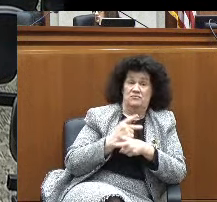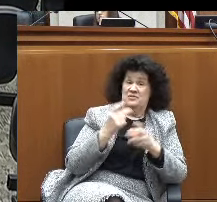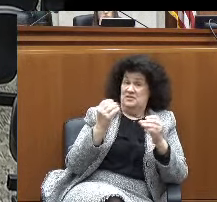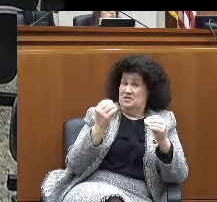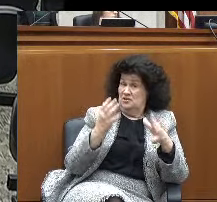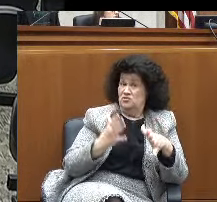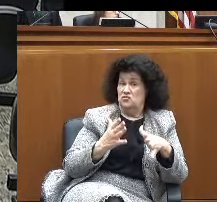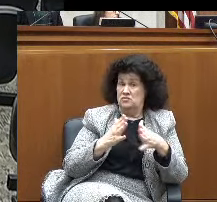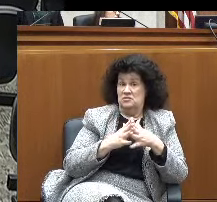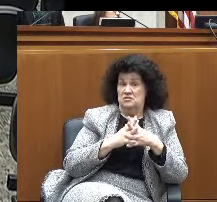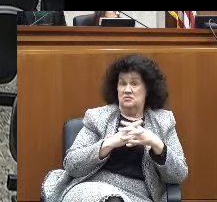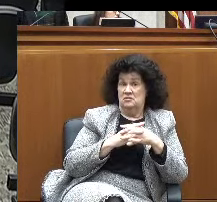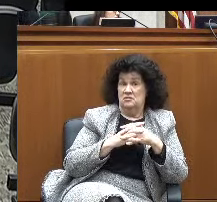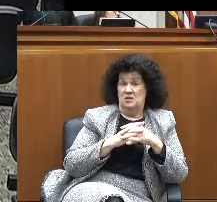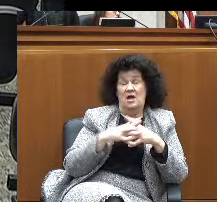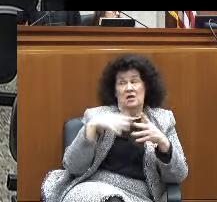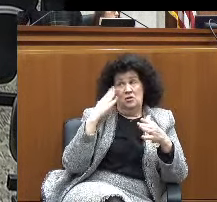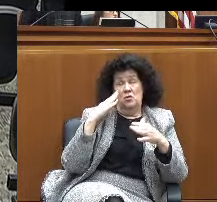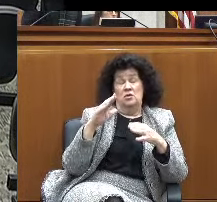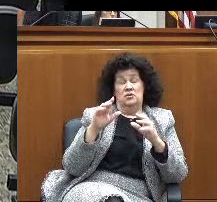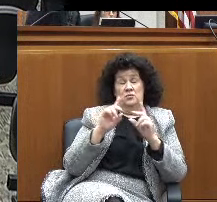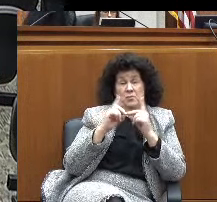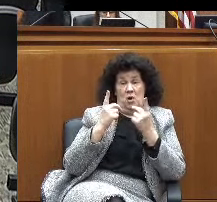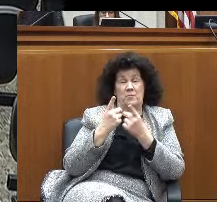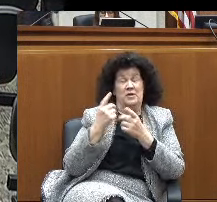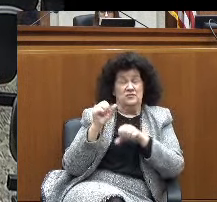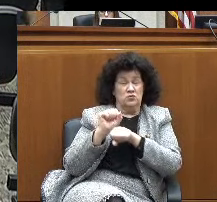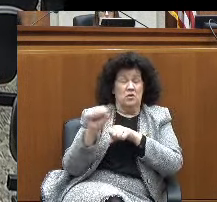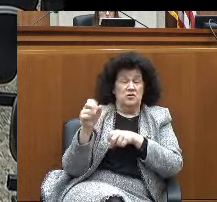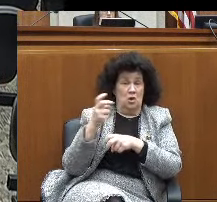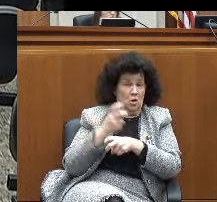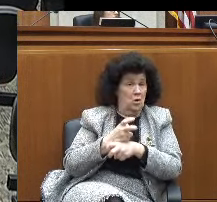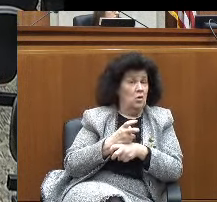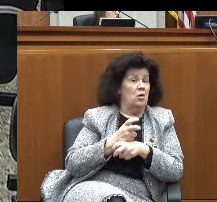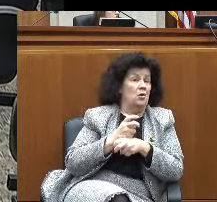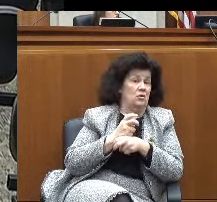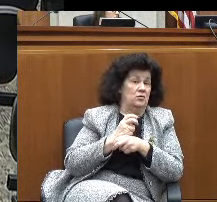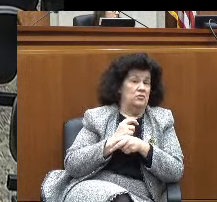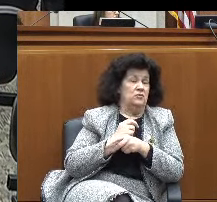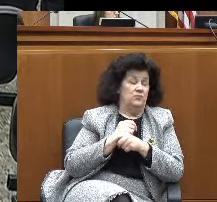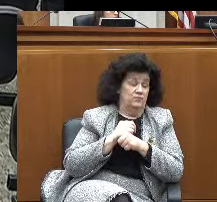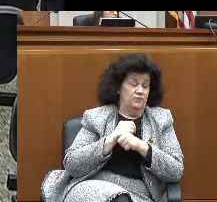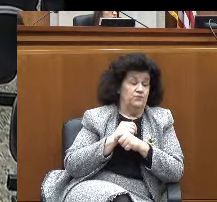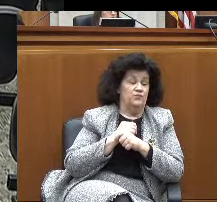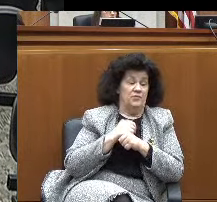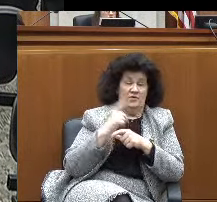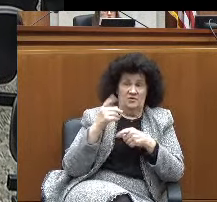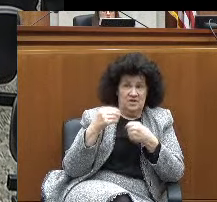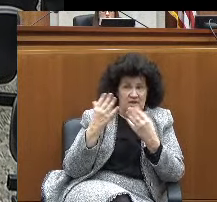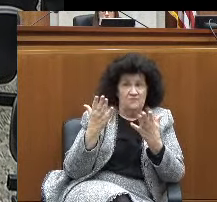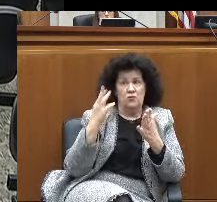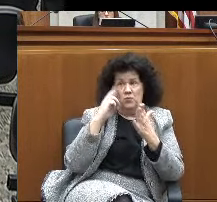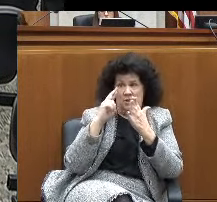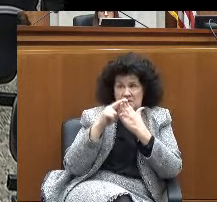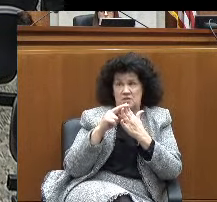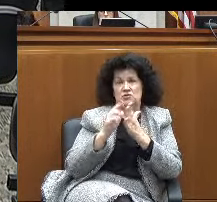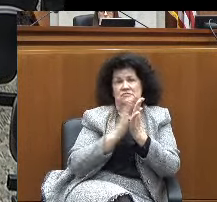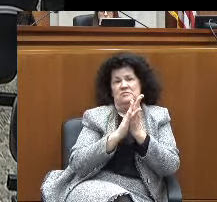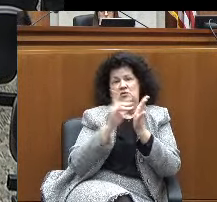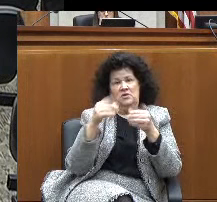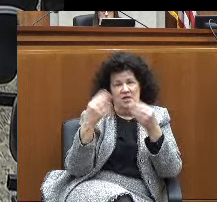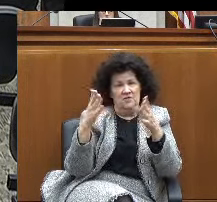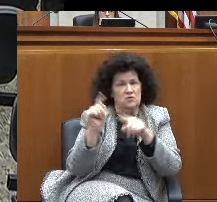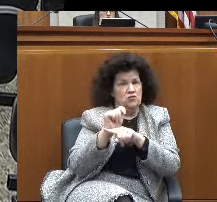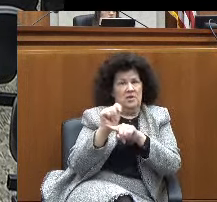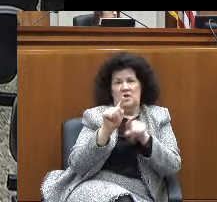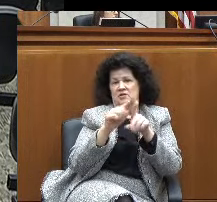the department has tried very hard, the districts are trying, you do have your recognition, you are doing your training, you're doing as much